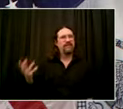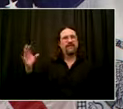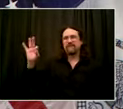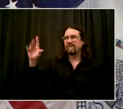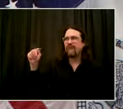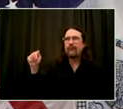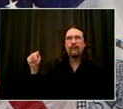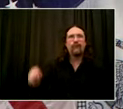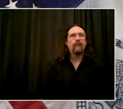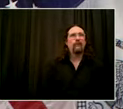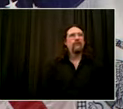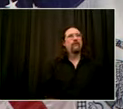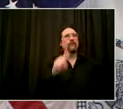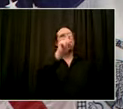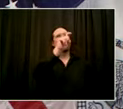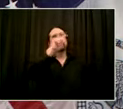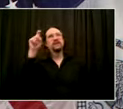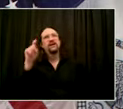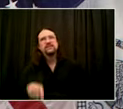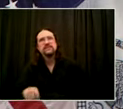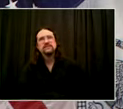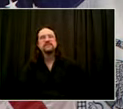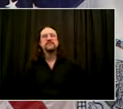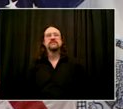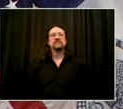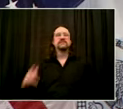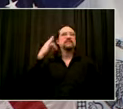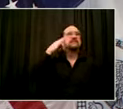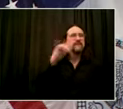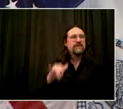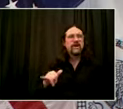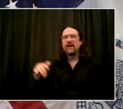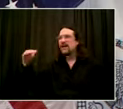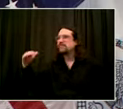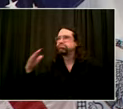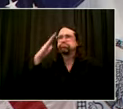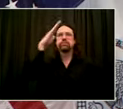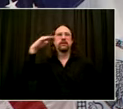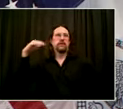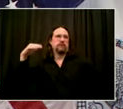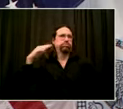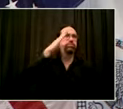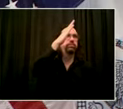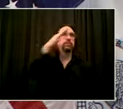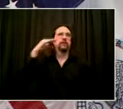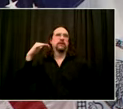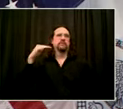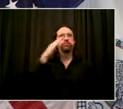And indoors is the problem more and more. The science is showing it more and more. So I want to make very